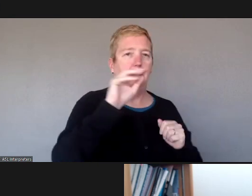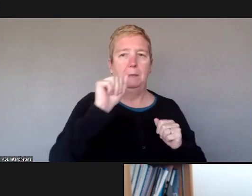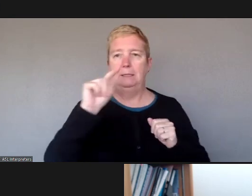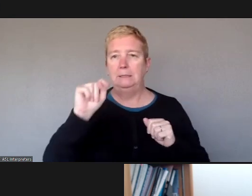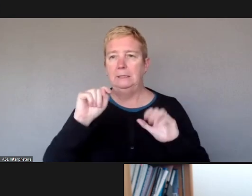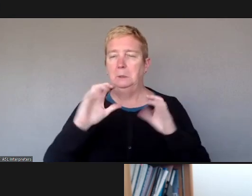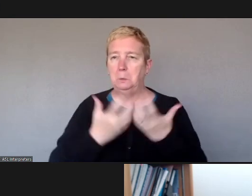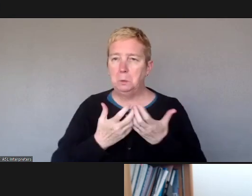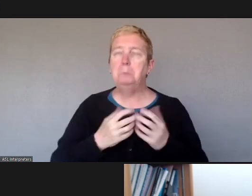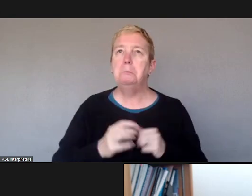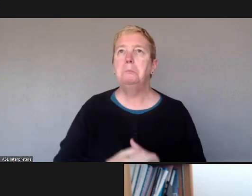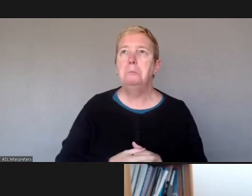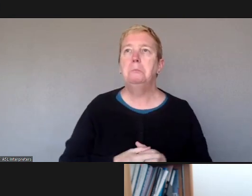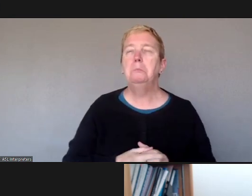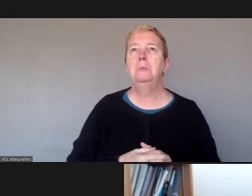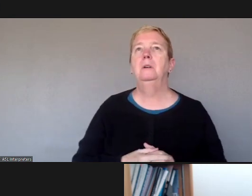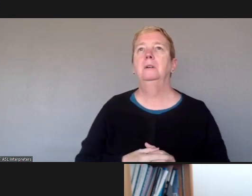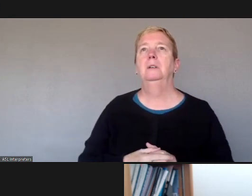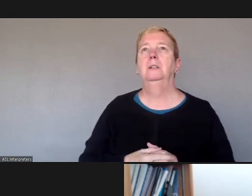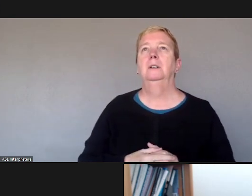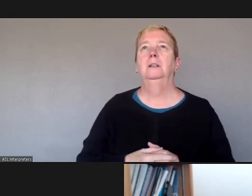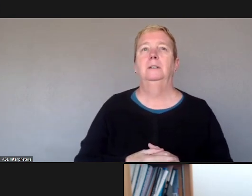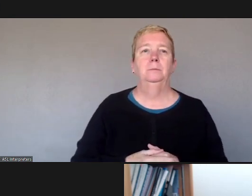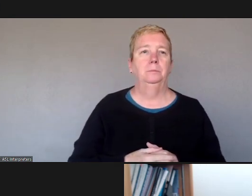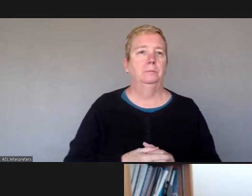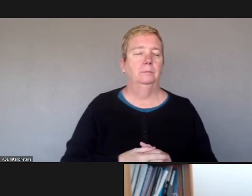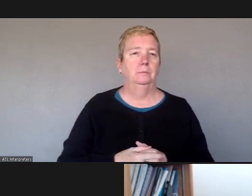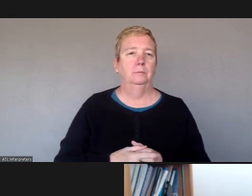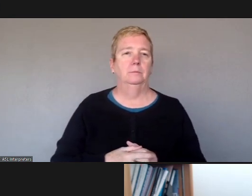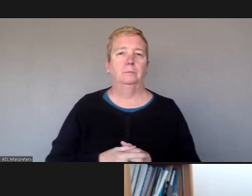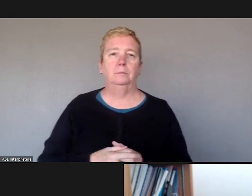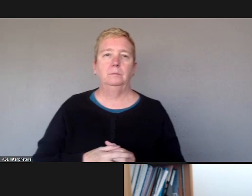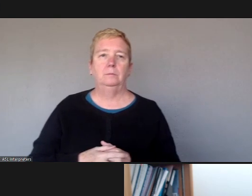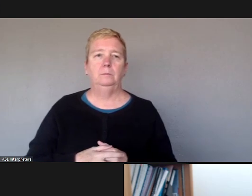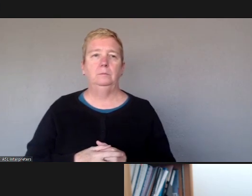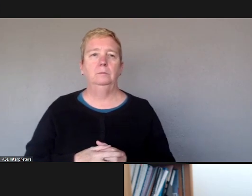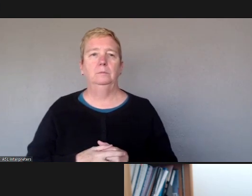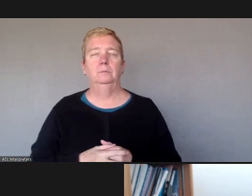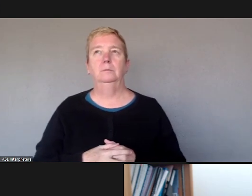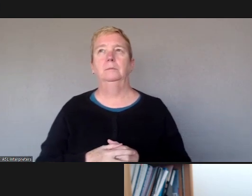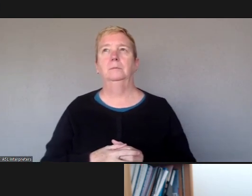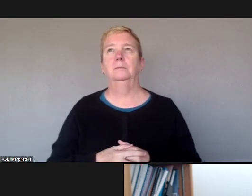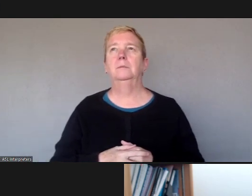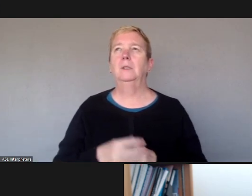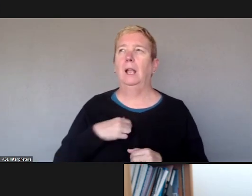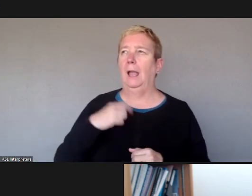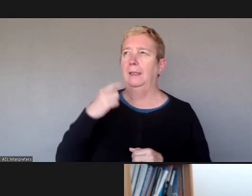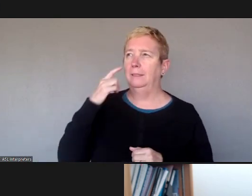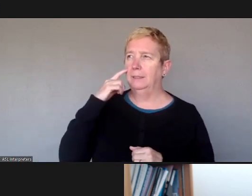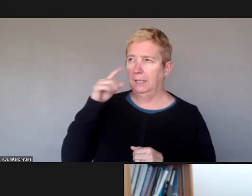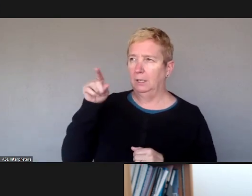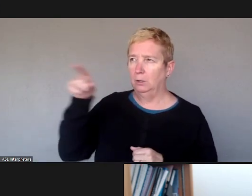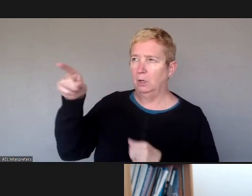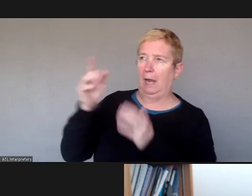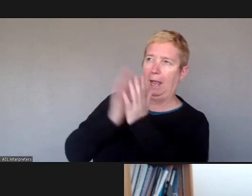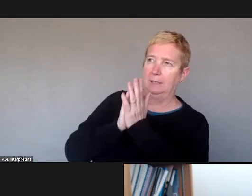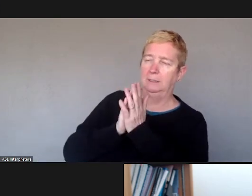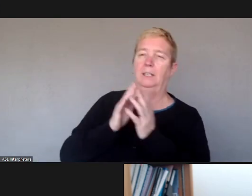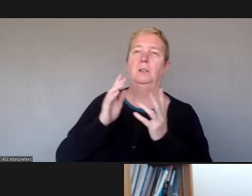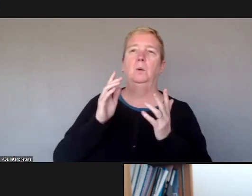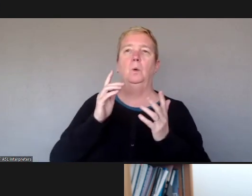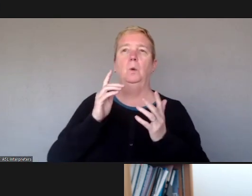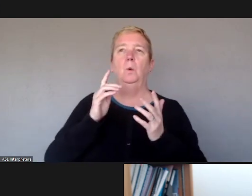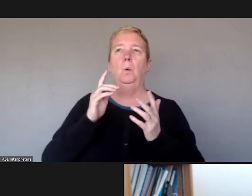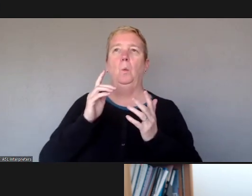And I think it's I think you're asking a question of what's the correlation